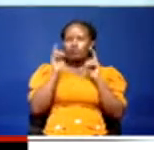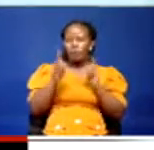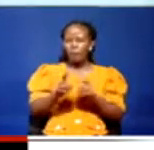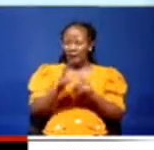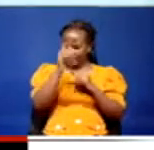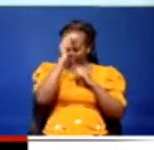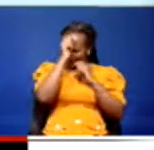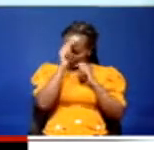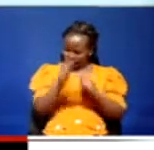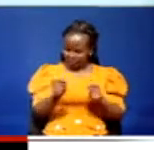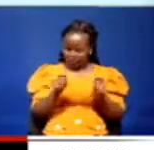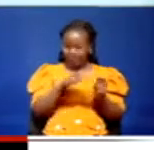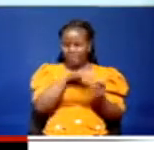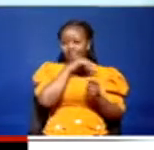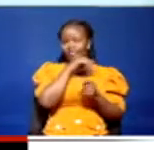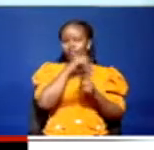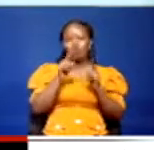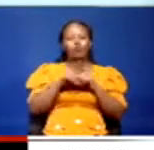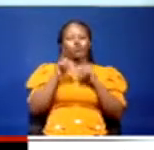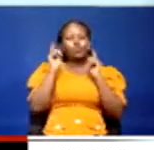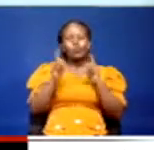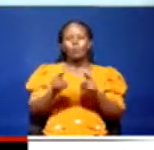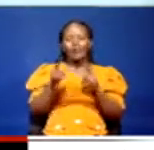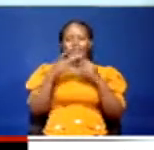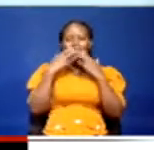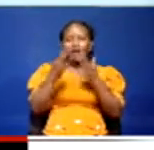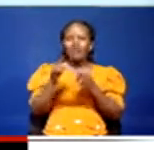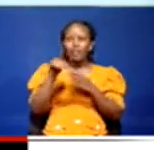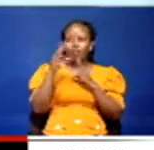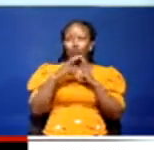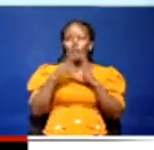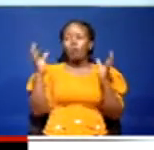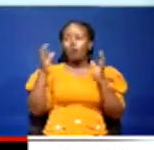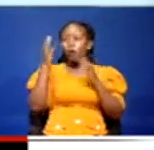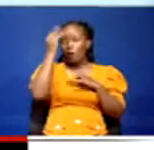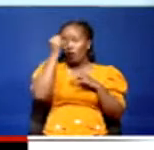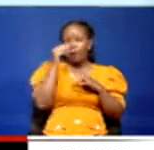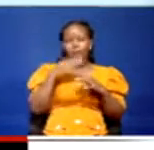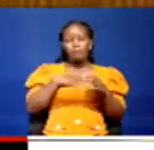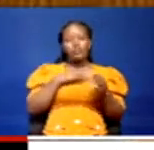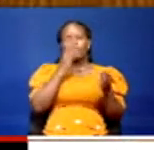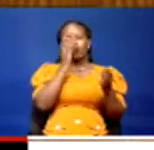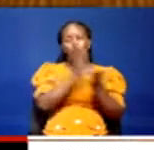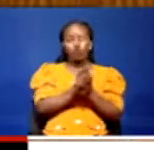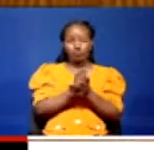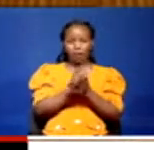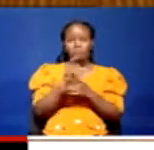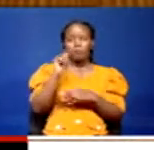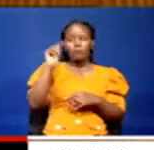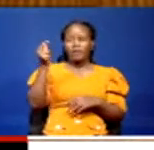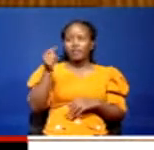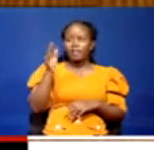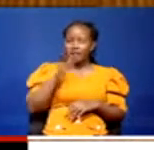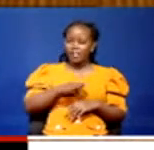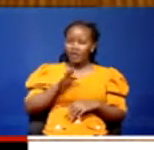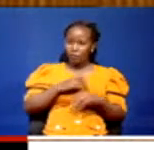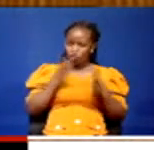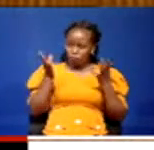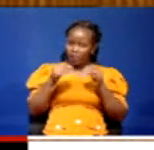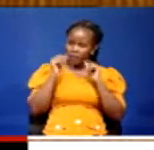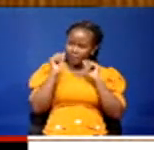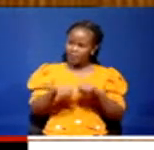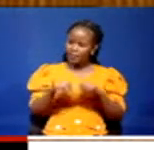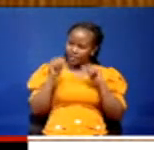we must give him this vote. What he has done is to say, I confirm that a Kenyan woman is capable, a